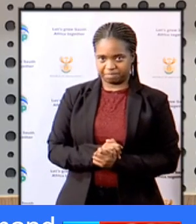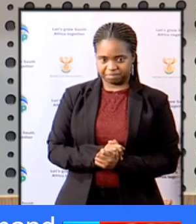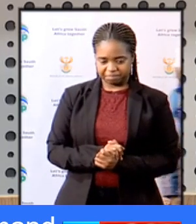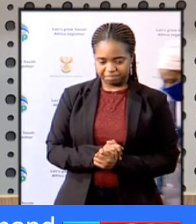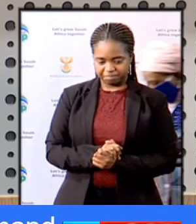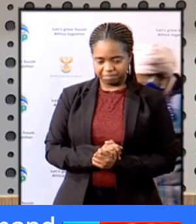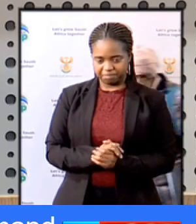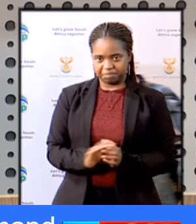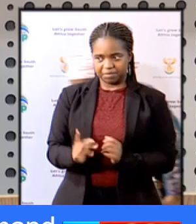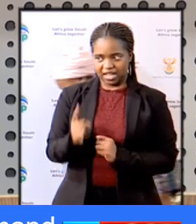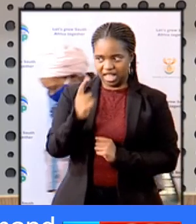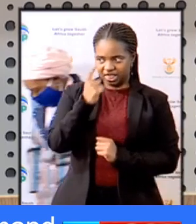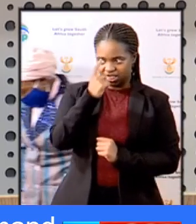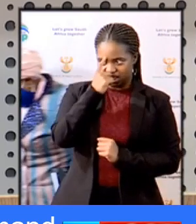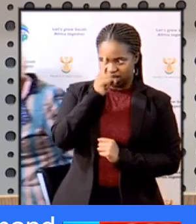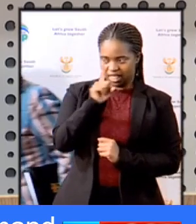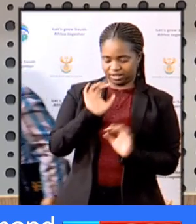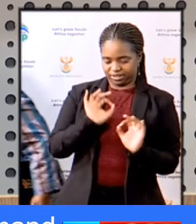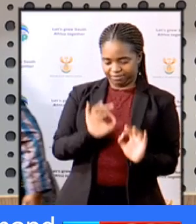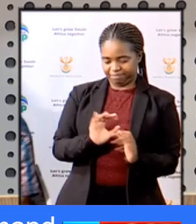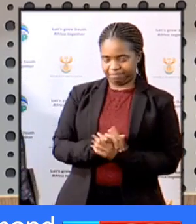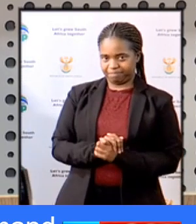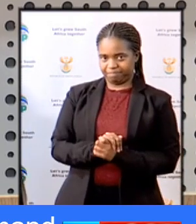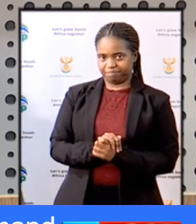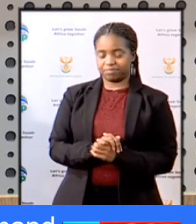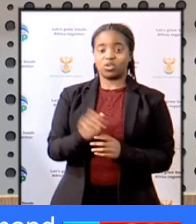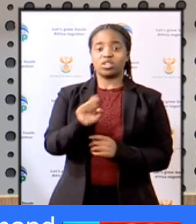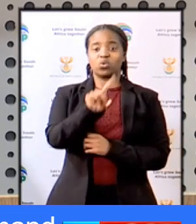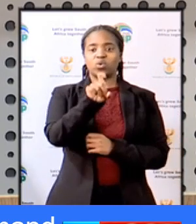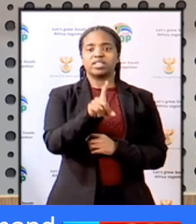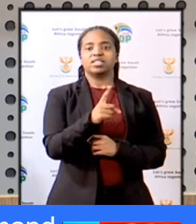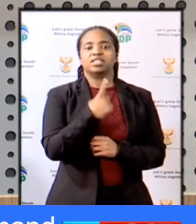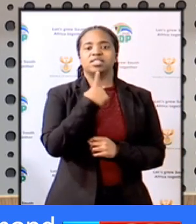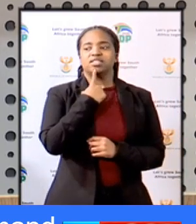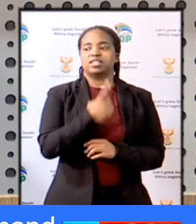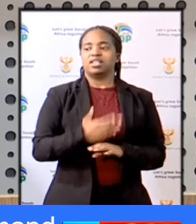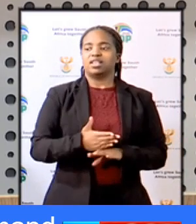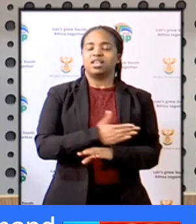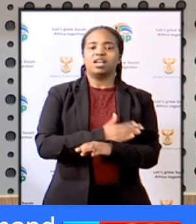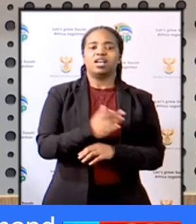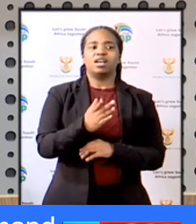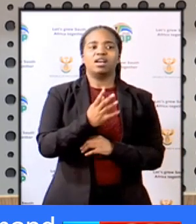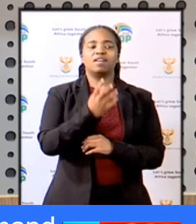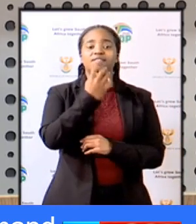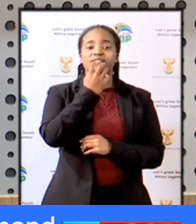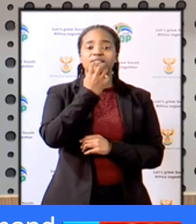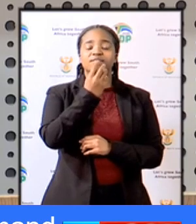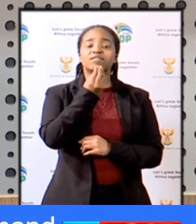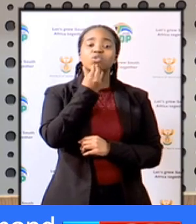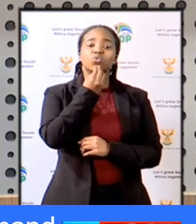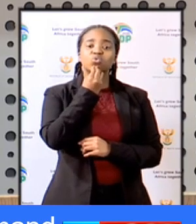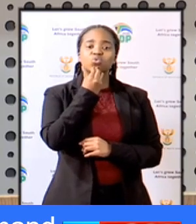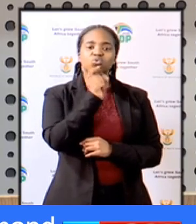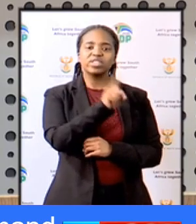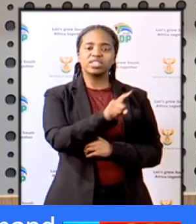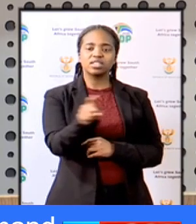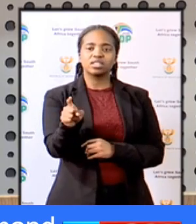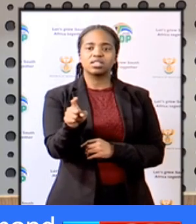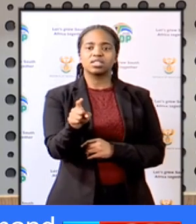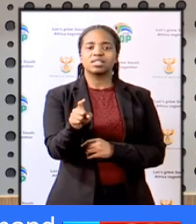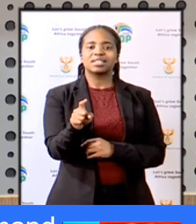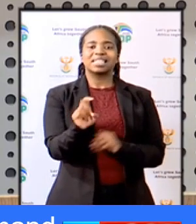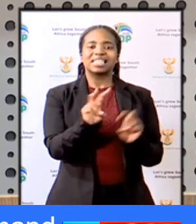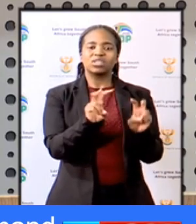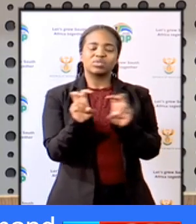think that covers the issue. On the question that came up earlier on hot foods, on all of these